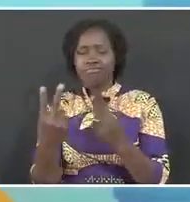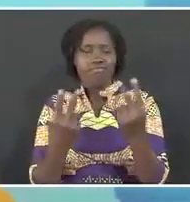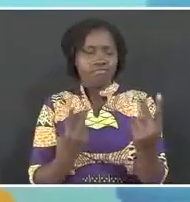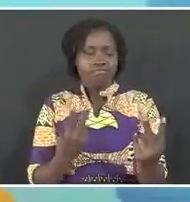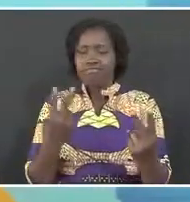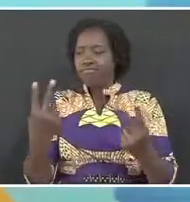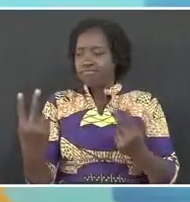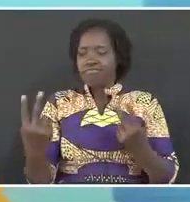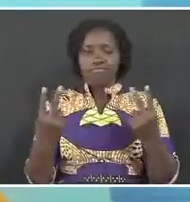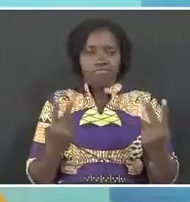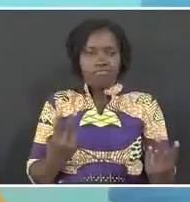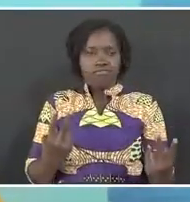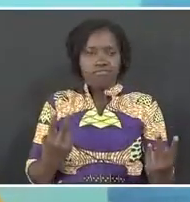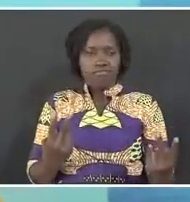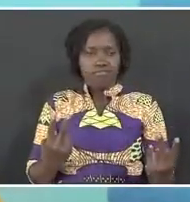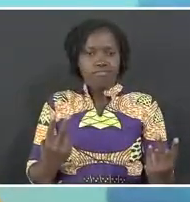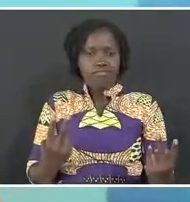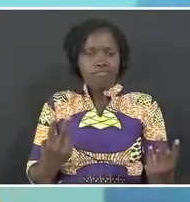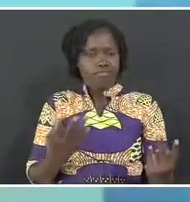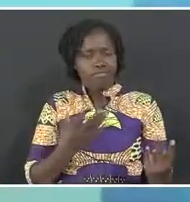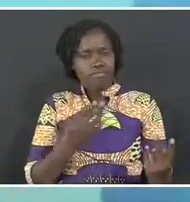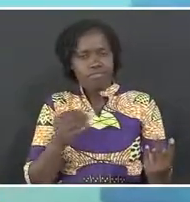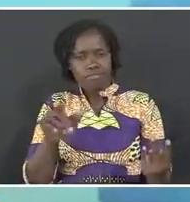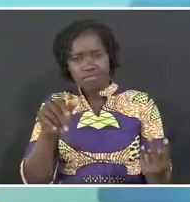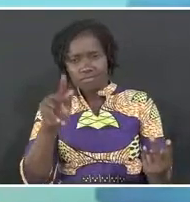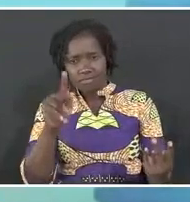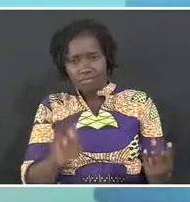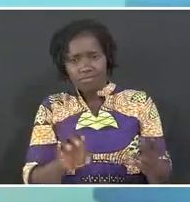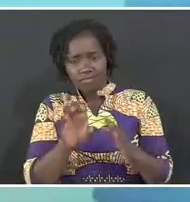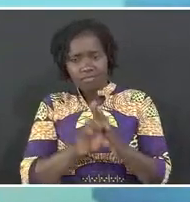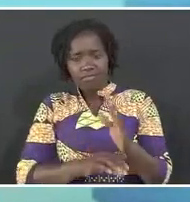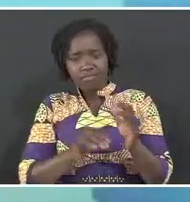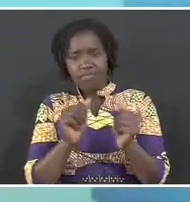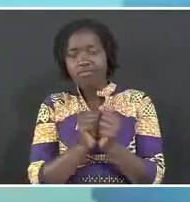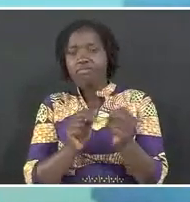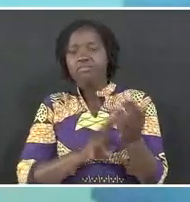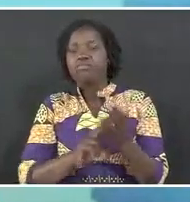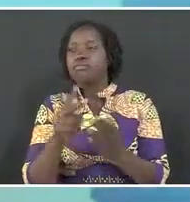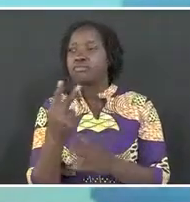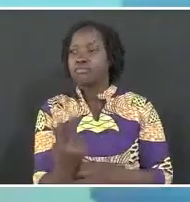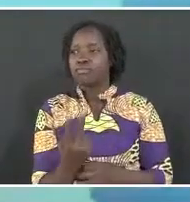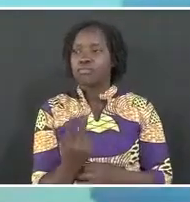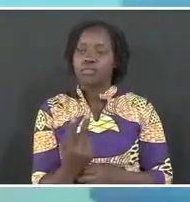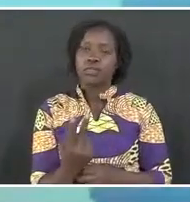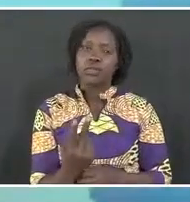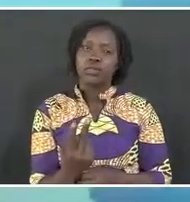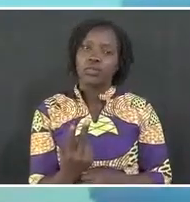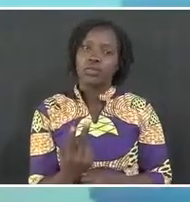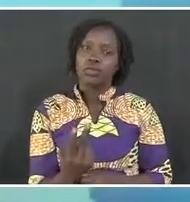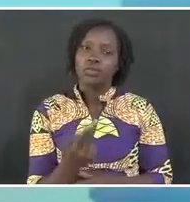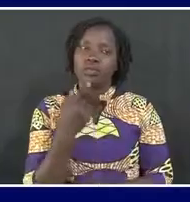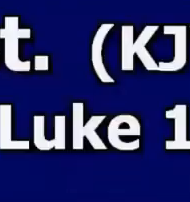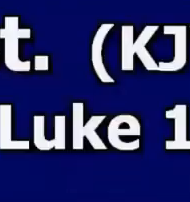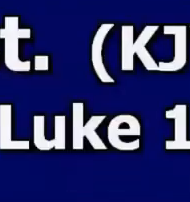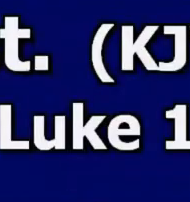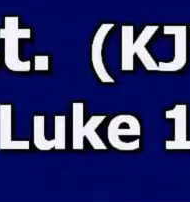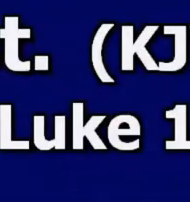there is Luke chapter 10, verse 2. He told